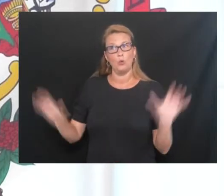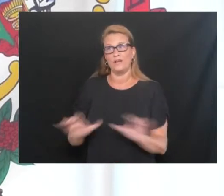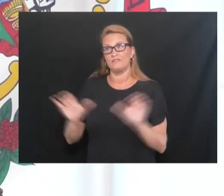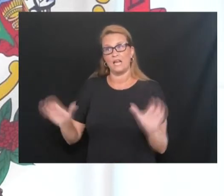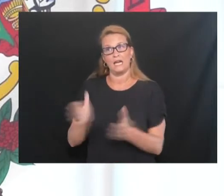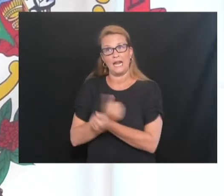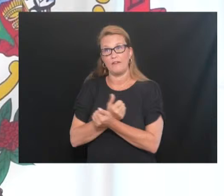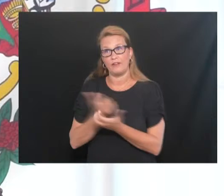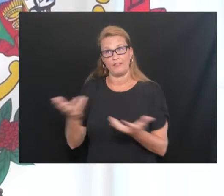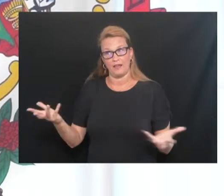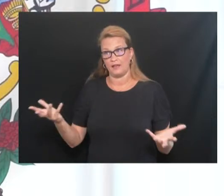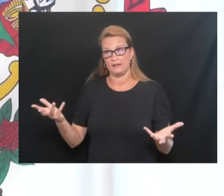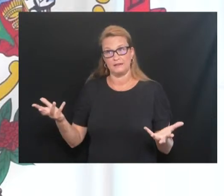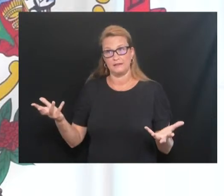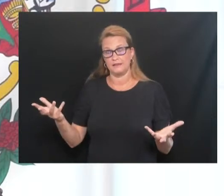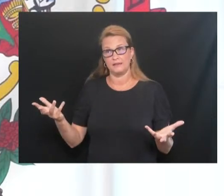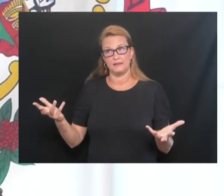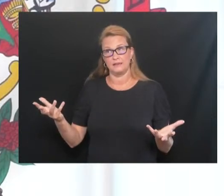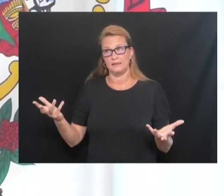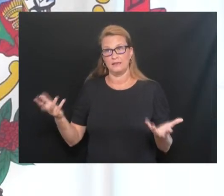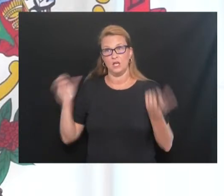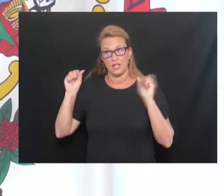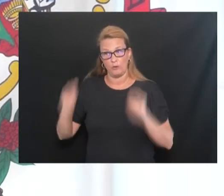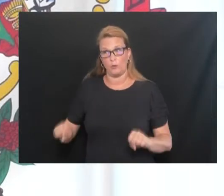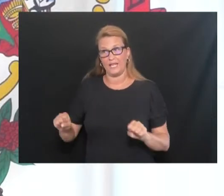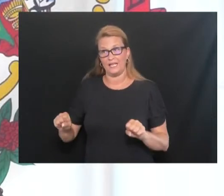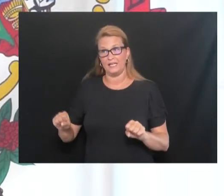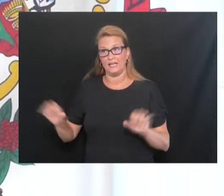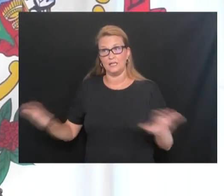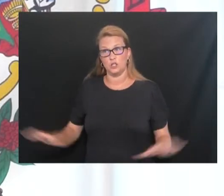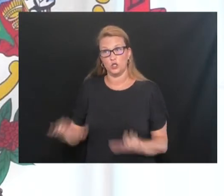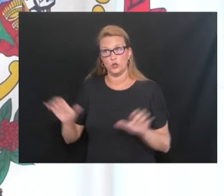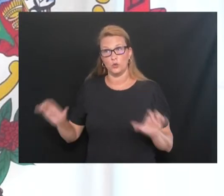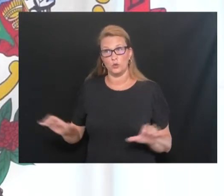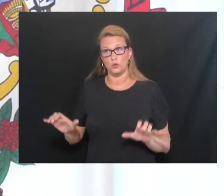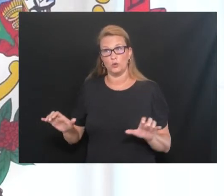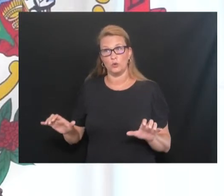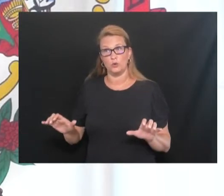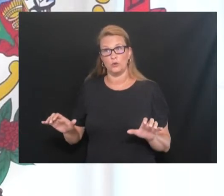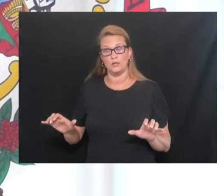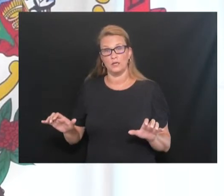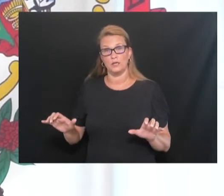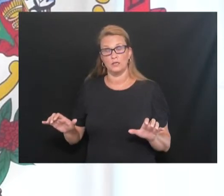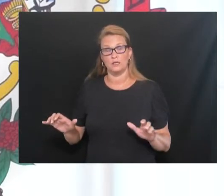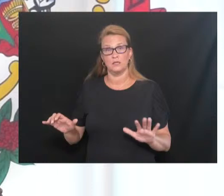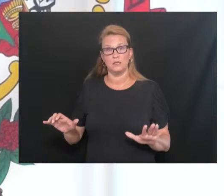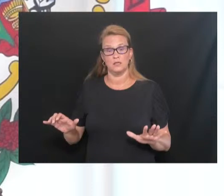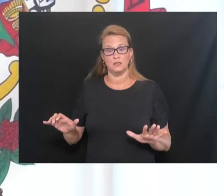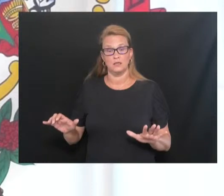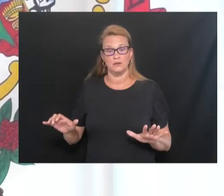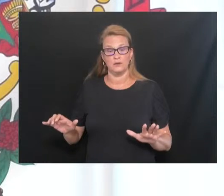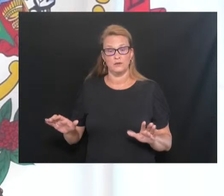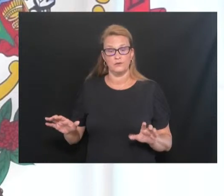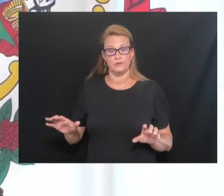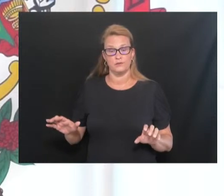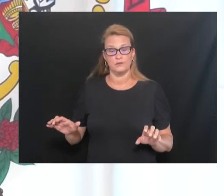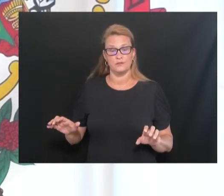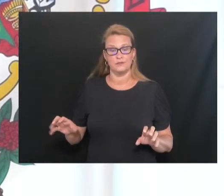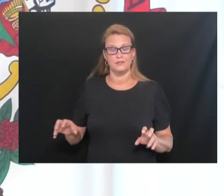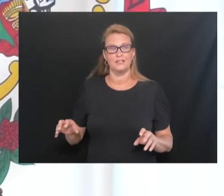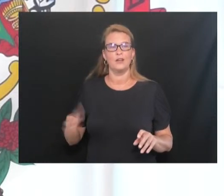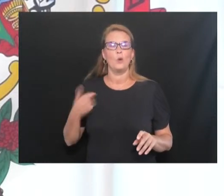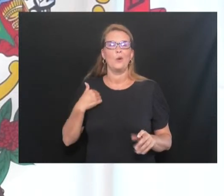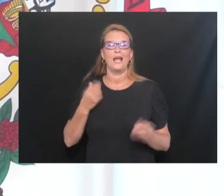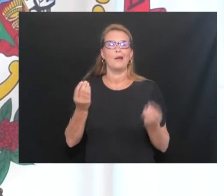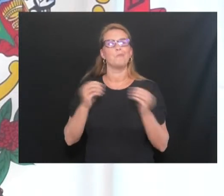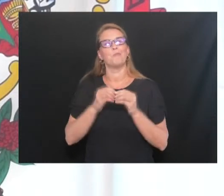do. We've done every single thing we can do, basically. And I'm not going to say it in the, there was more colorful